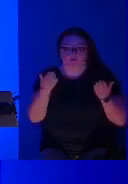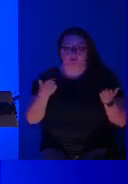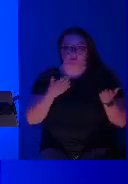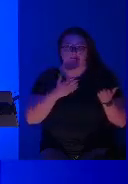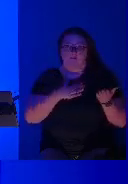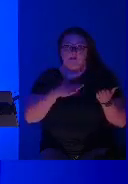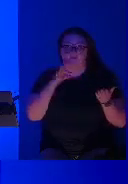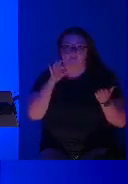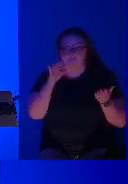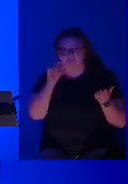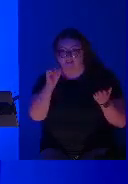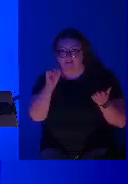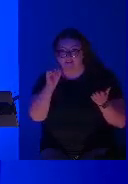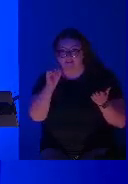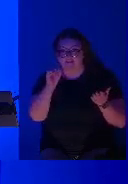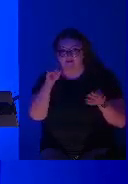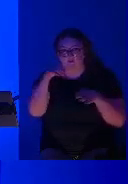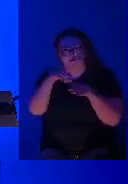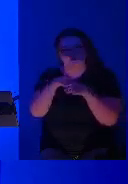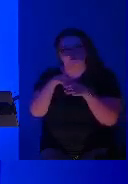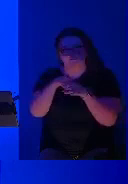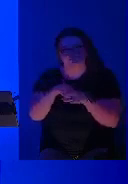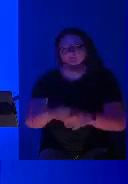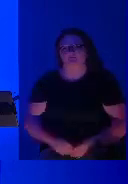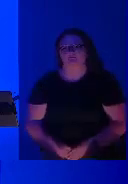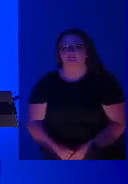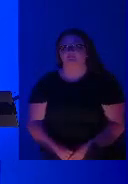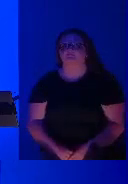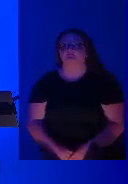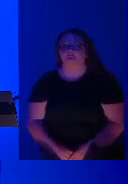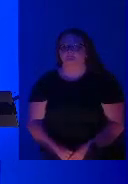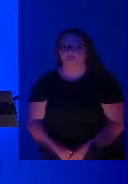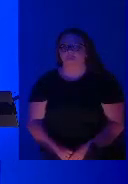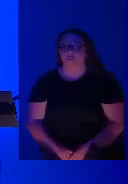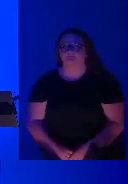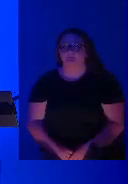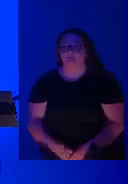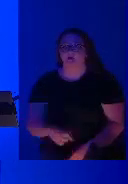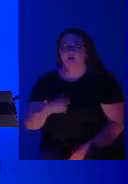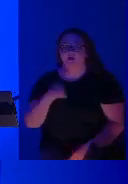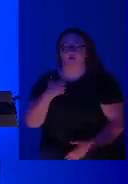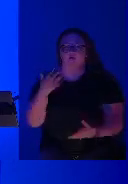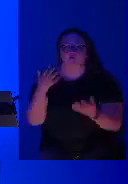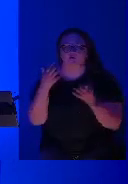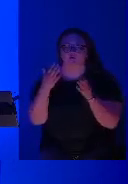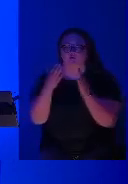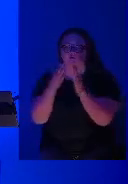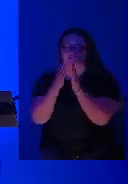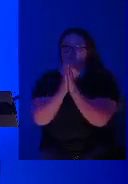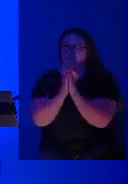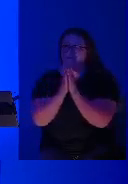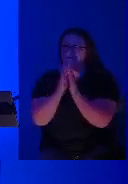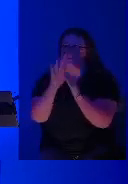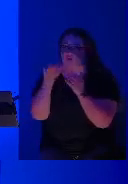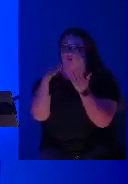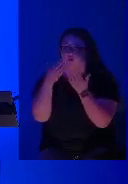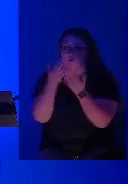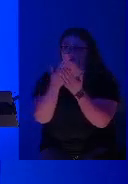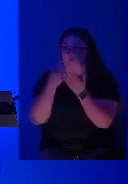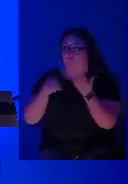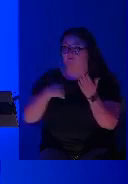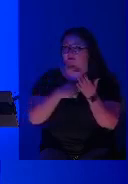my feet placed right inside of it. And so I want to pray that all of